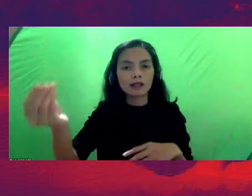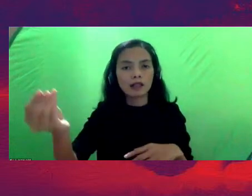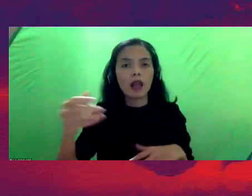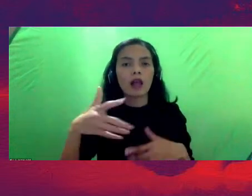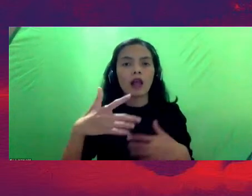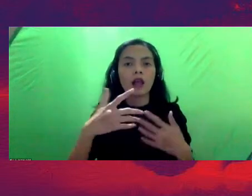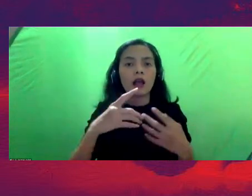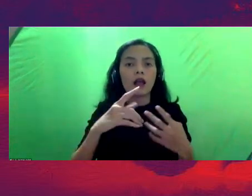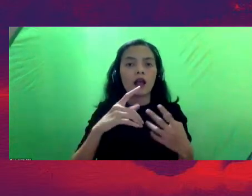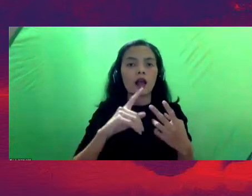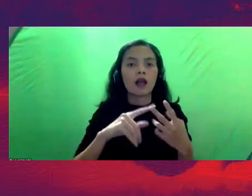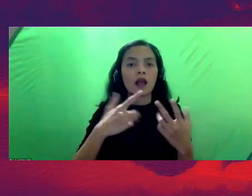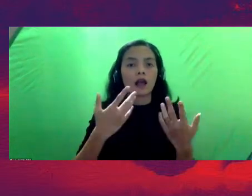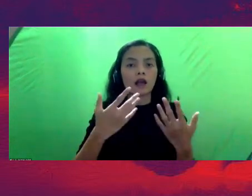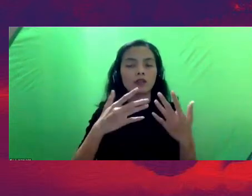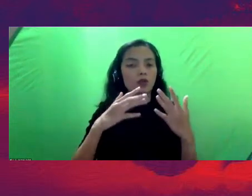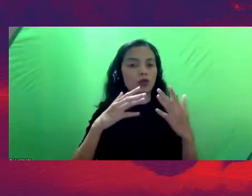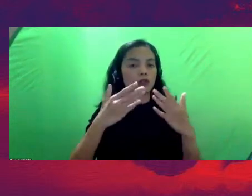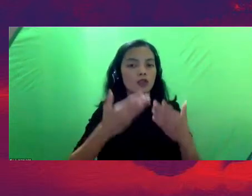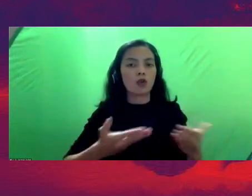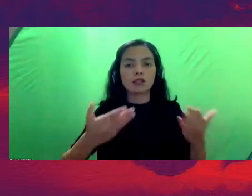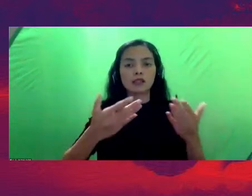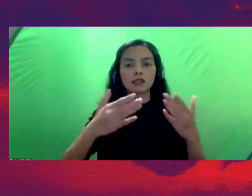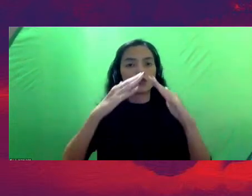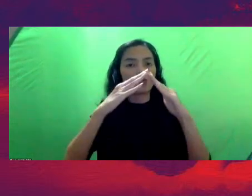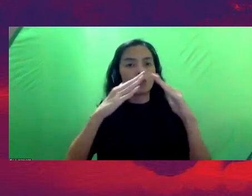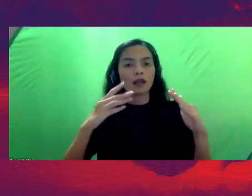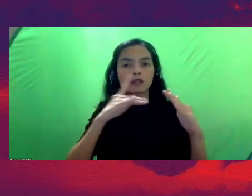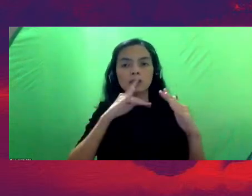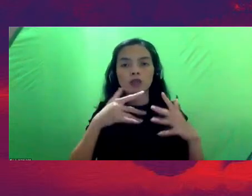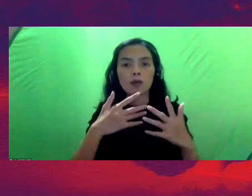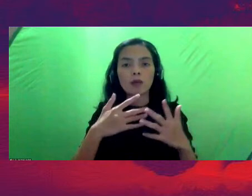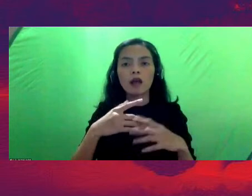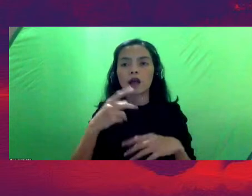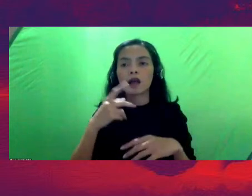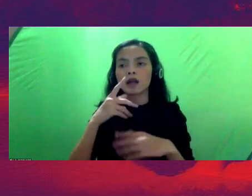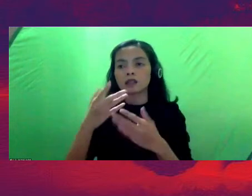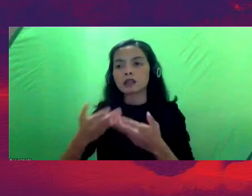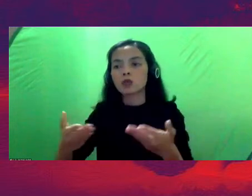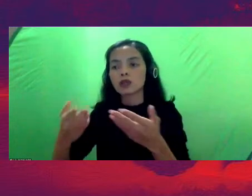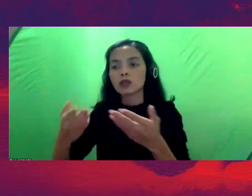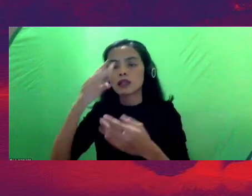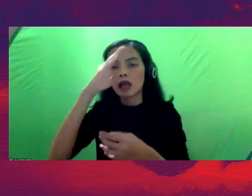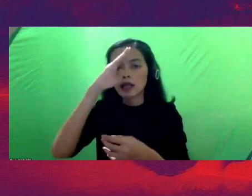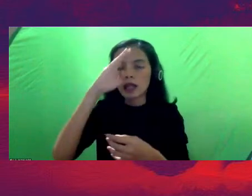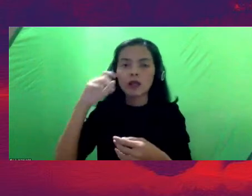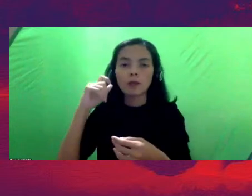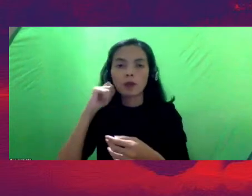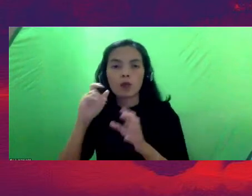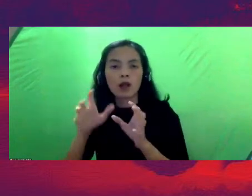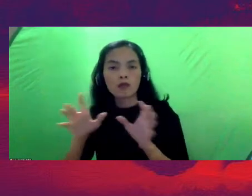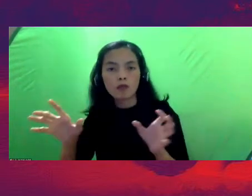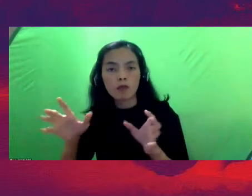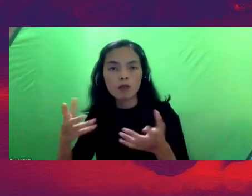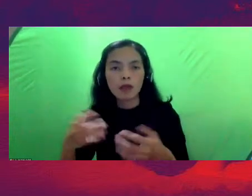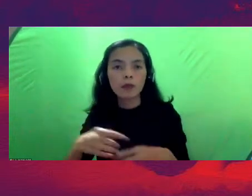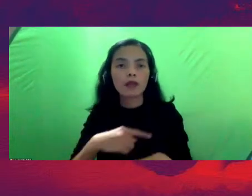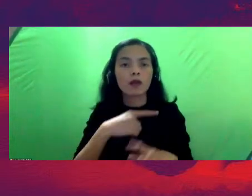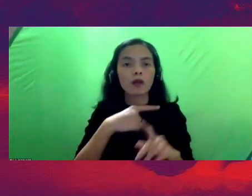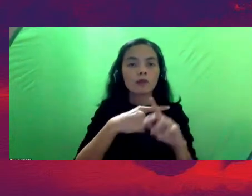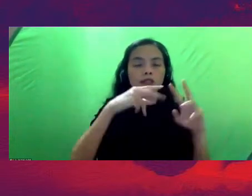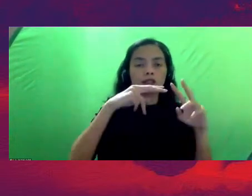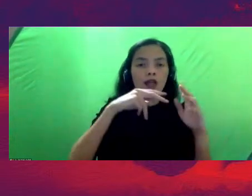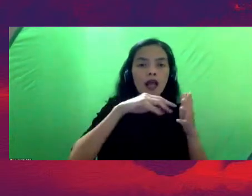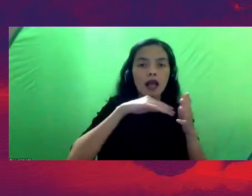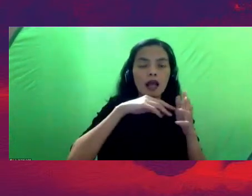zooming into households and looking at and what's happening between men and women. And then we also have the analysis done